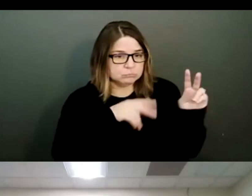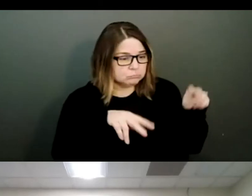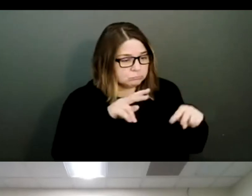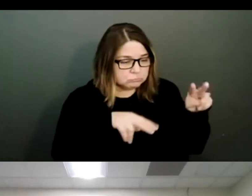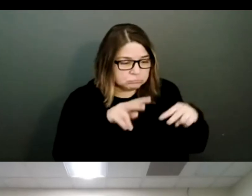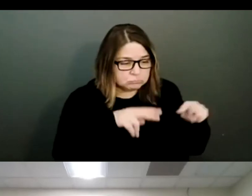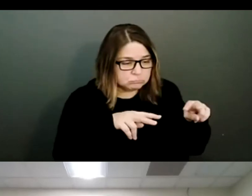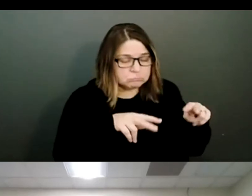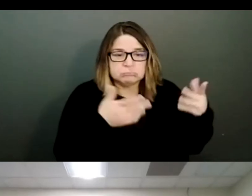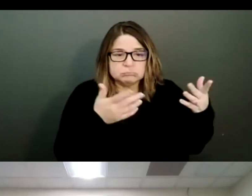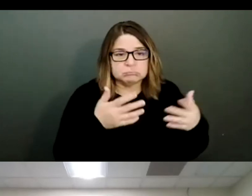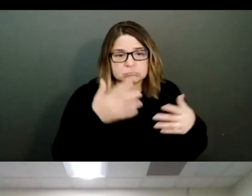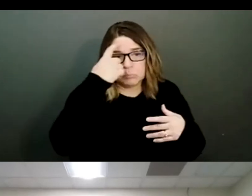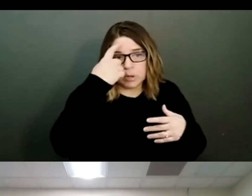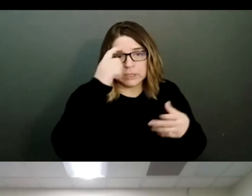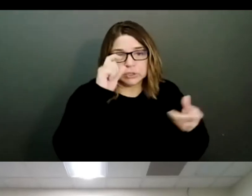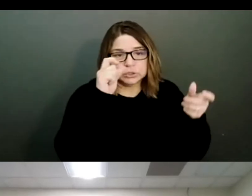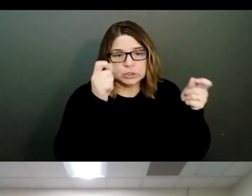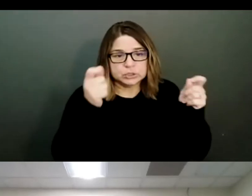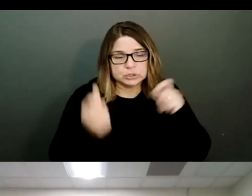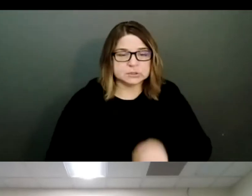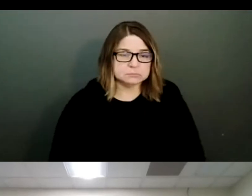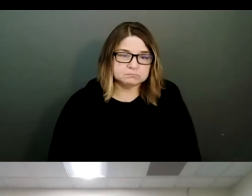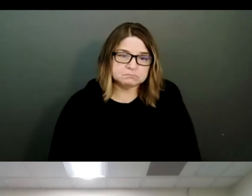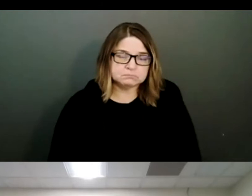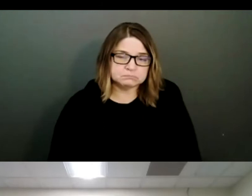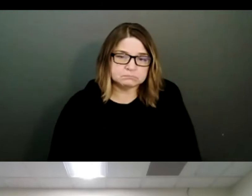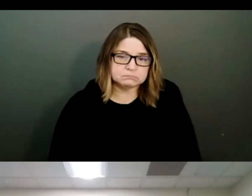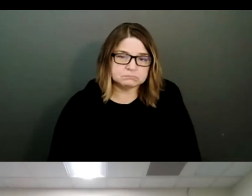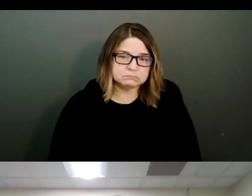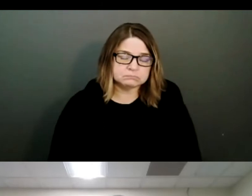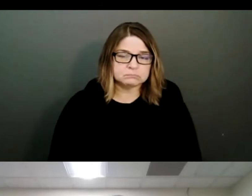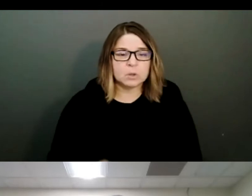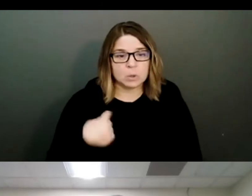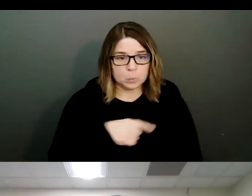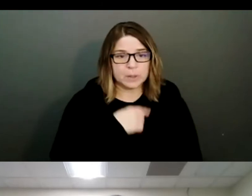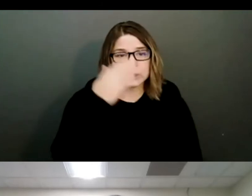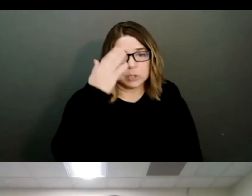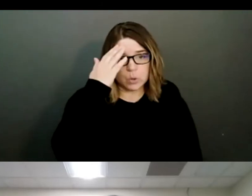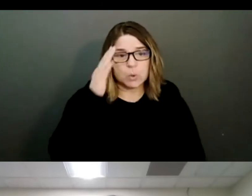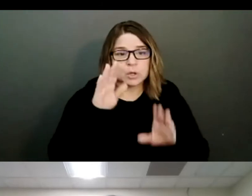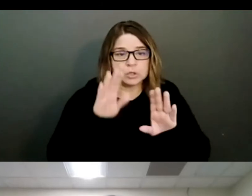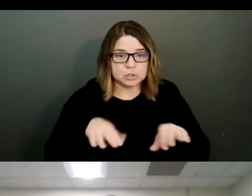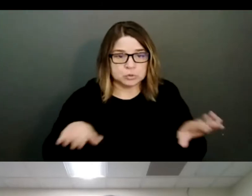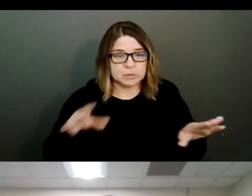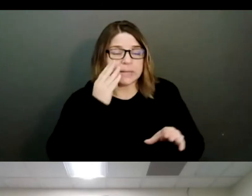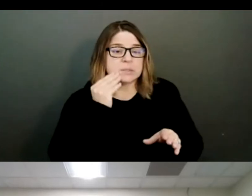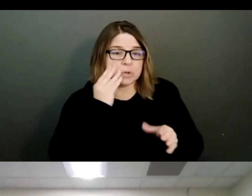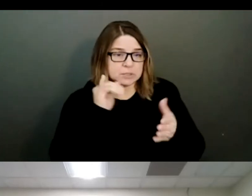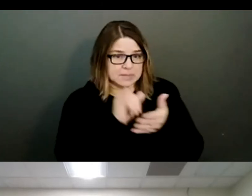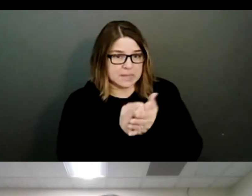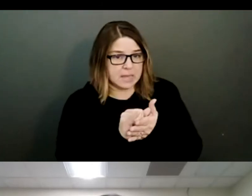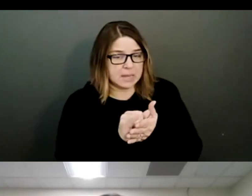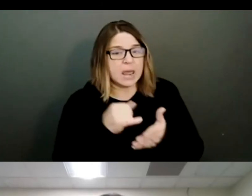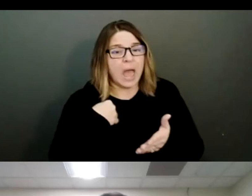we just know there are brain changes. And we know that children go through that. And I believe some of the trauma she